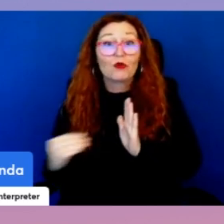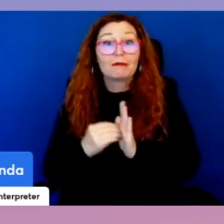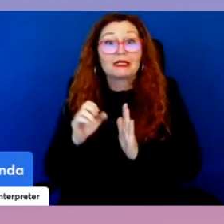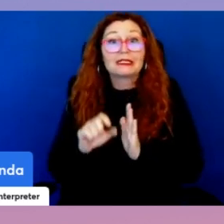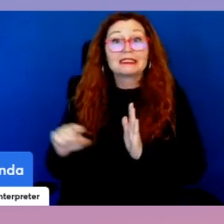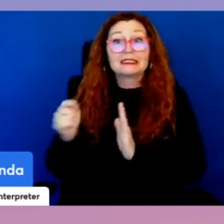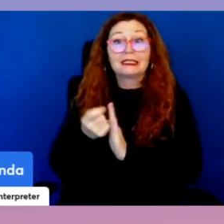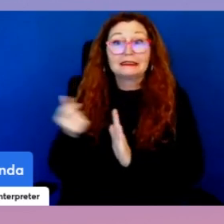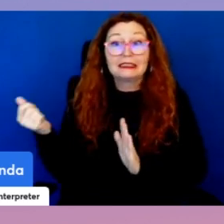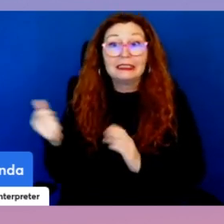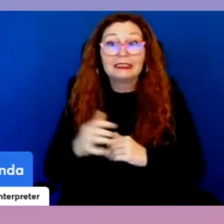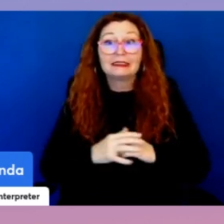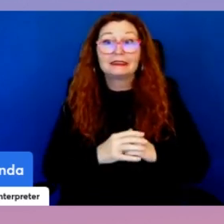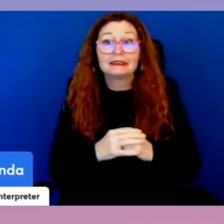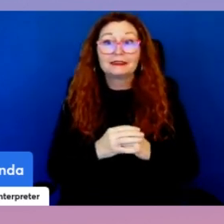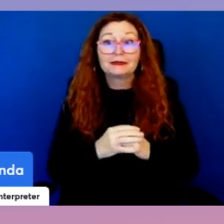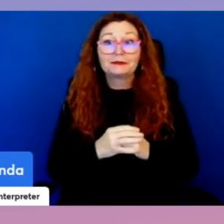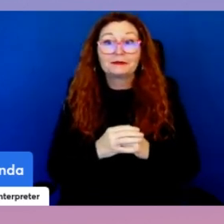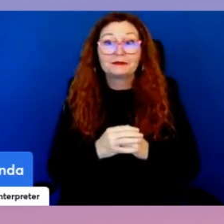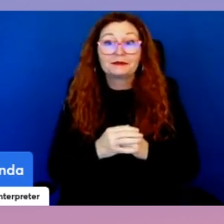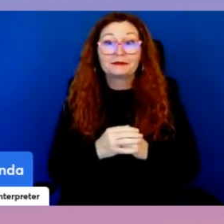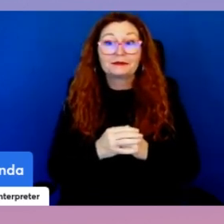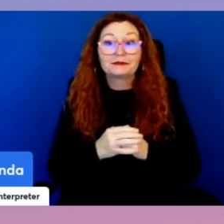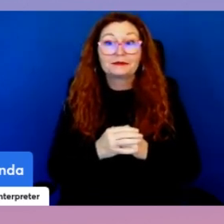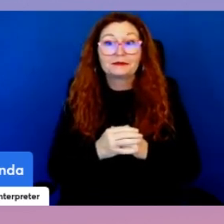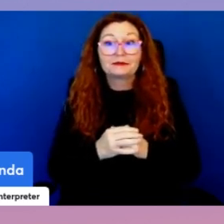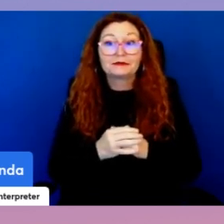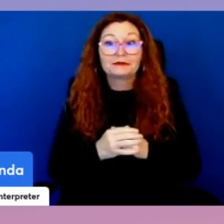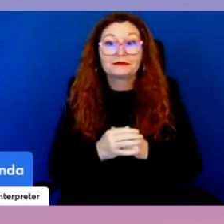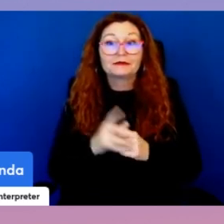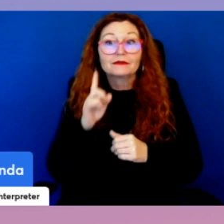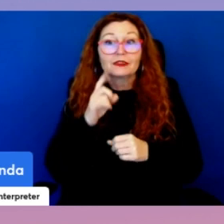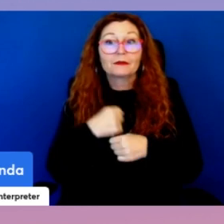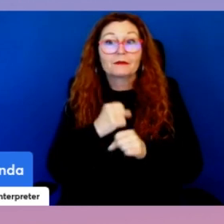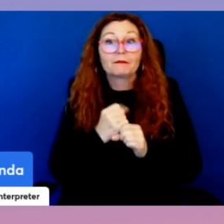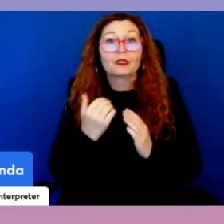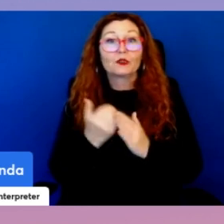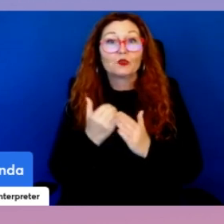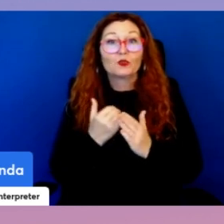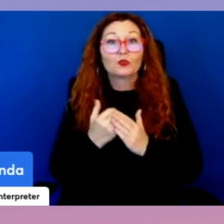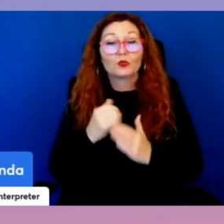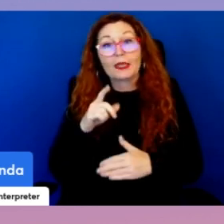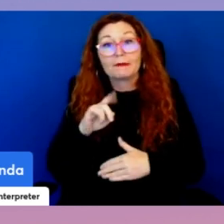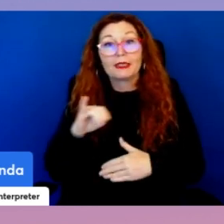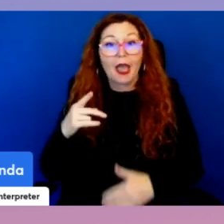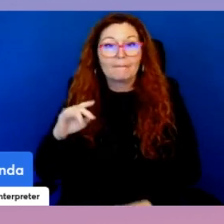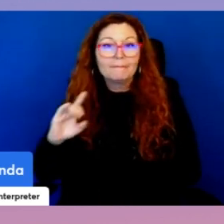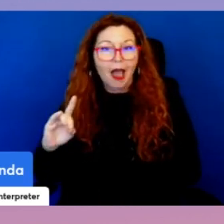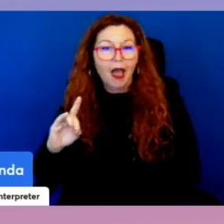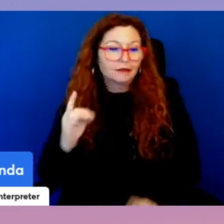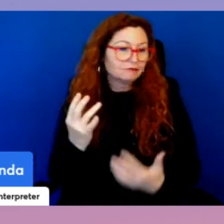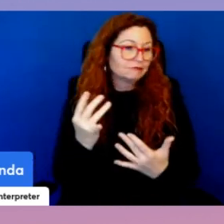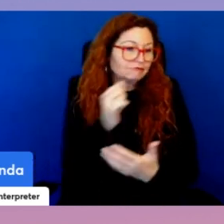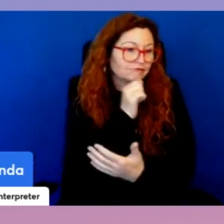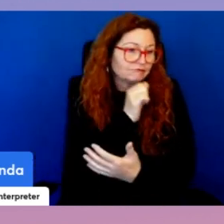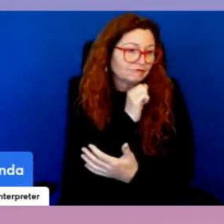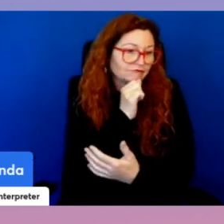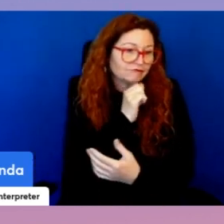see if it will create a new API pod for us. Just give it a few seconds here.